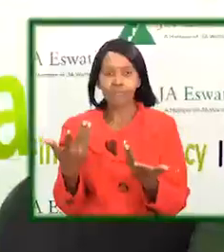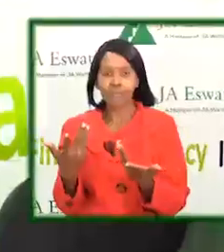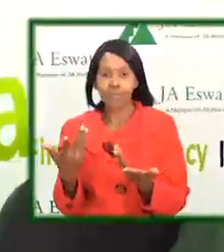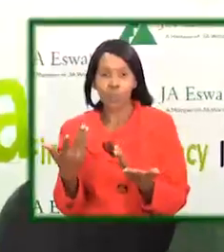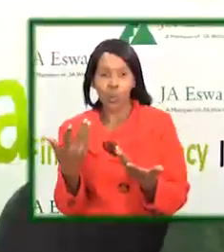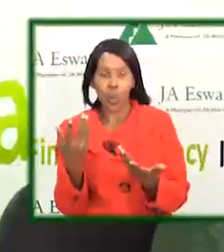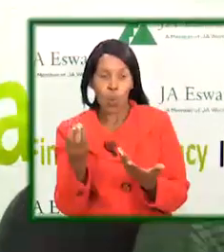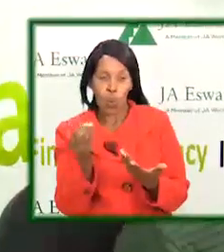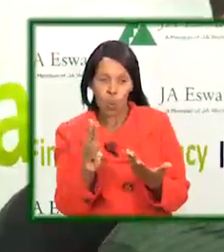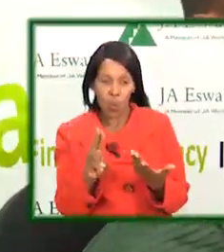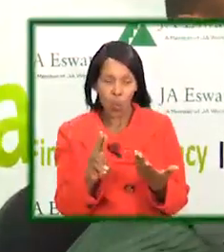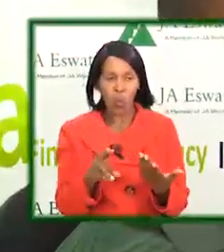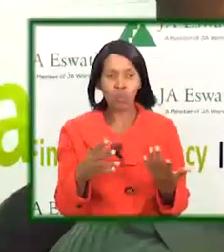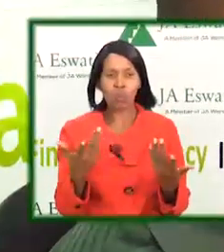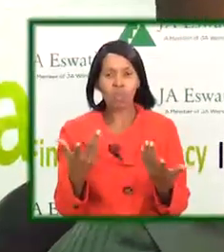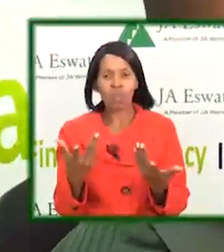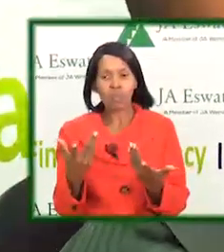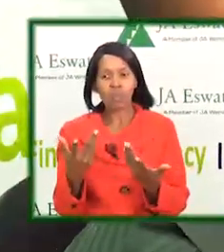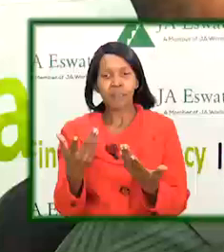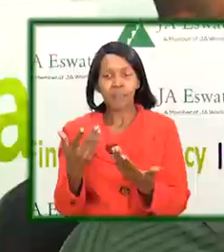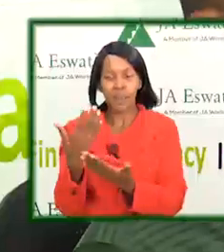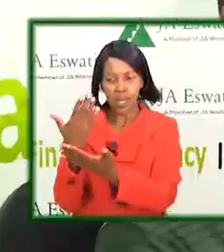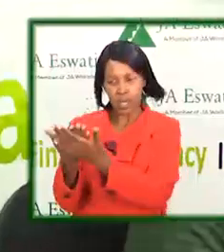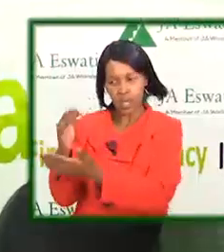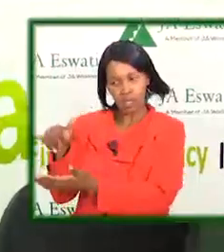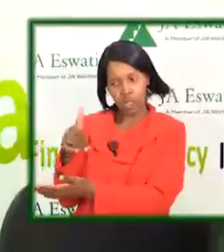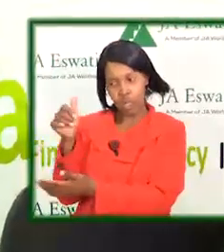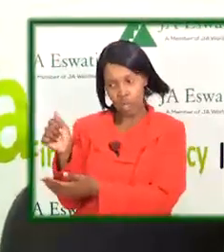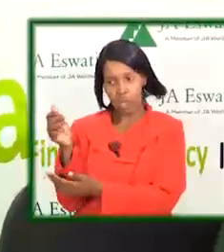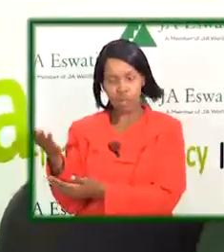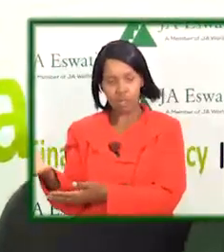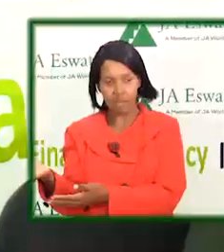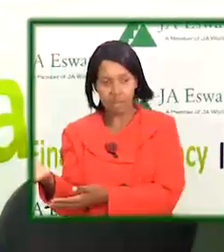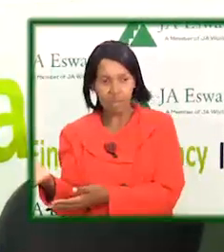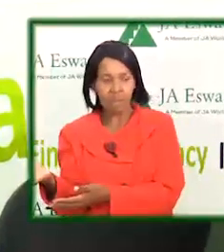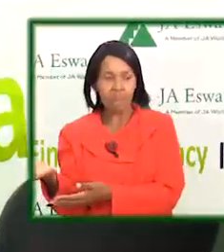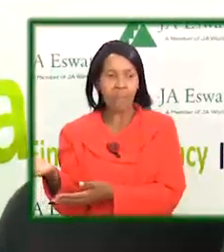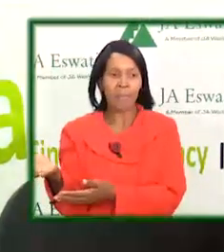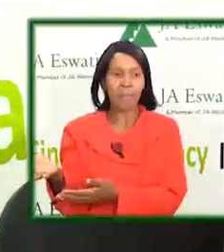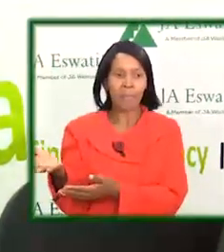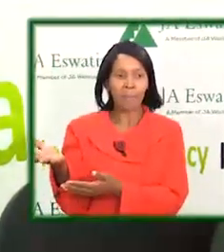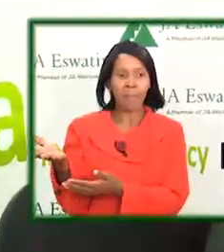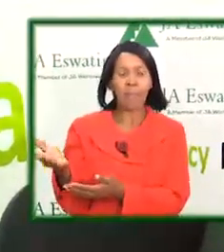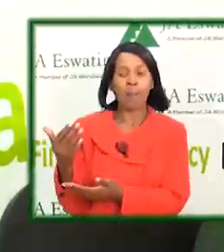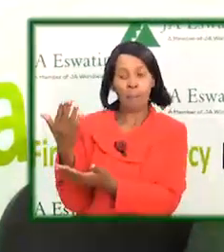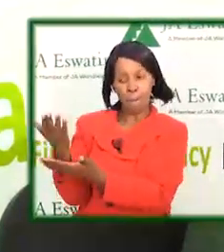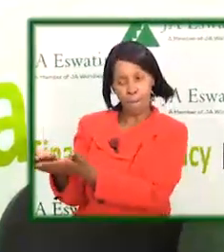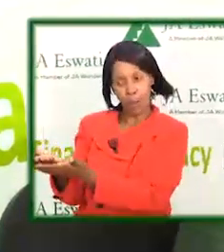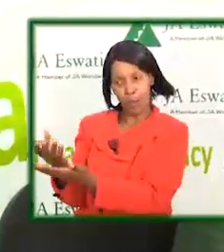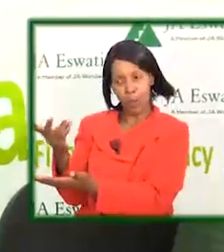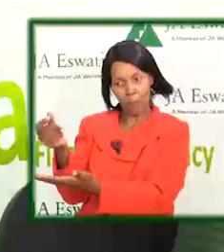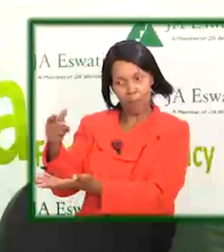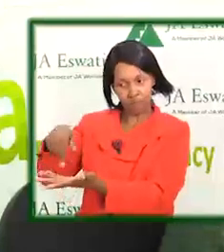to Junior Achievement, as it has been mentioned with the other topics, that you can borrow money from